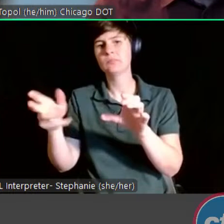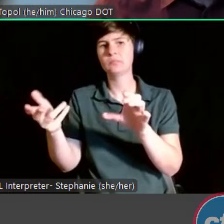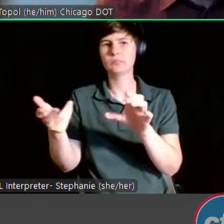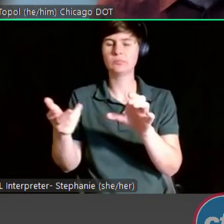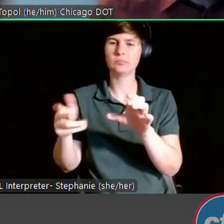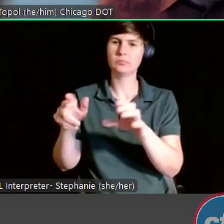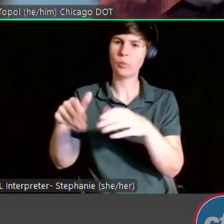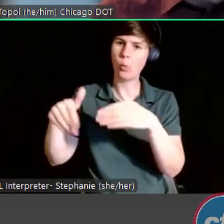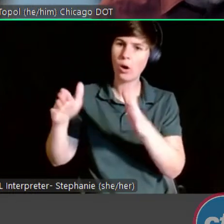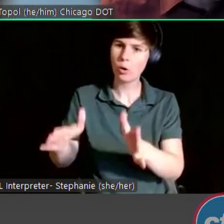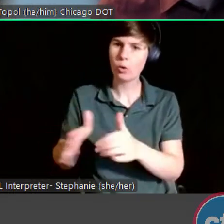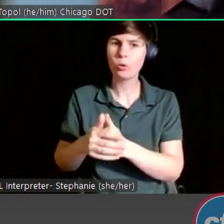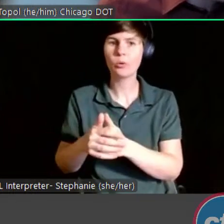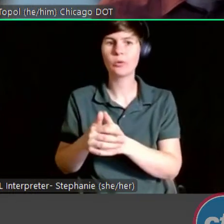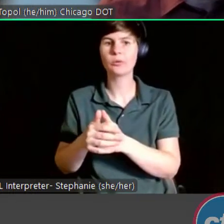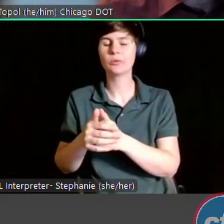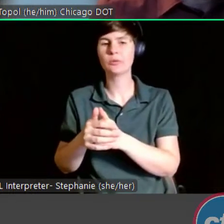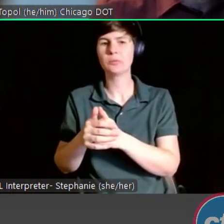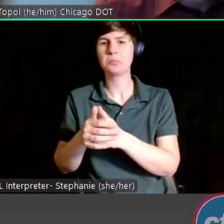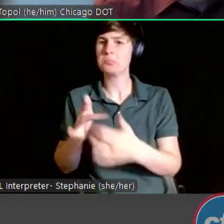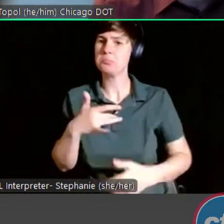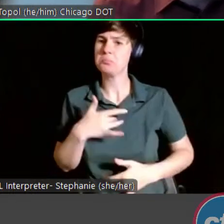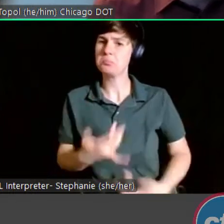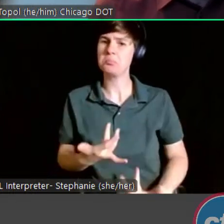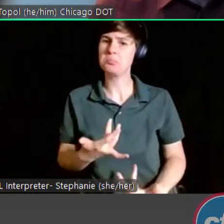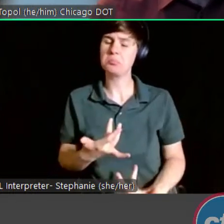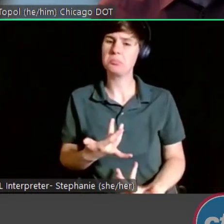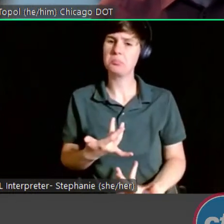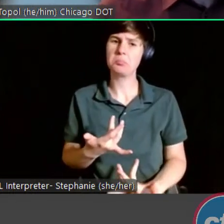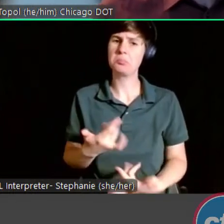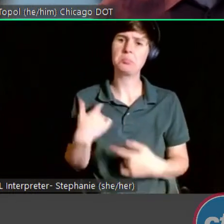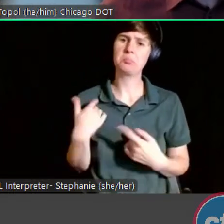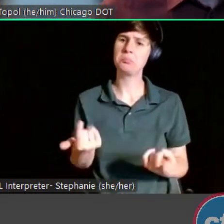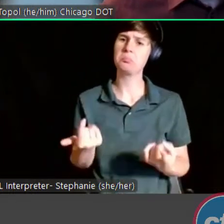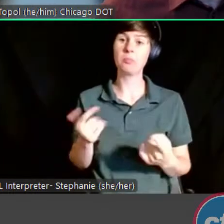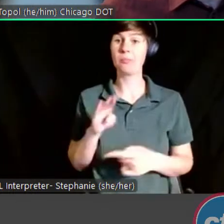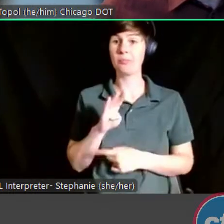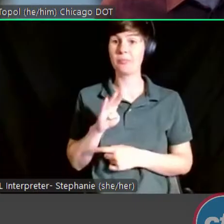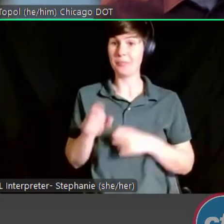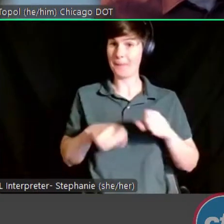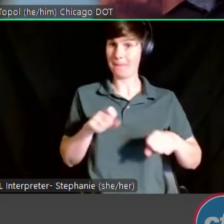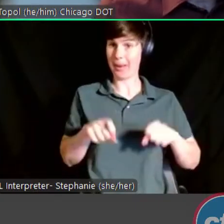then with traditionally, or not, maybe not traditionally, but historically with bike design,